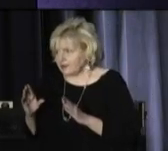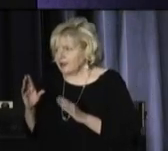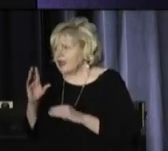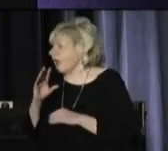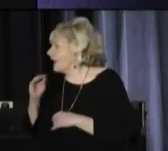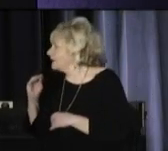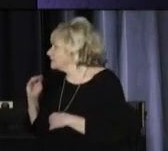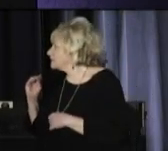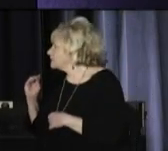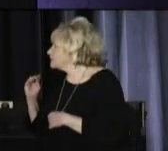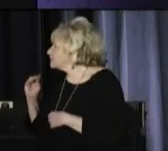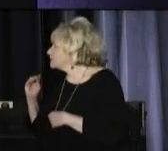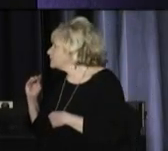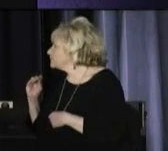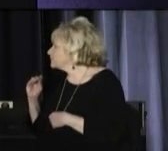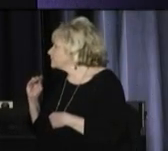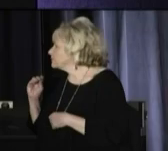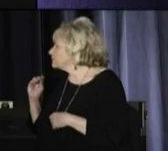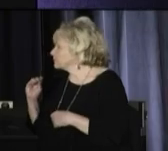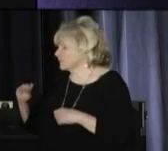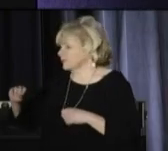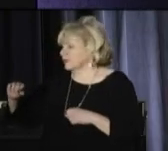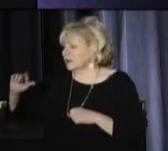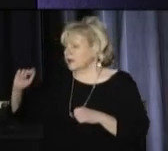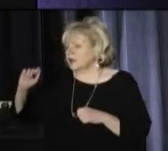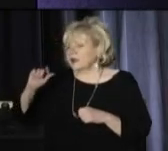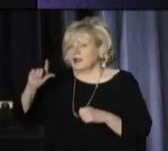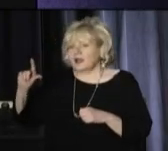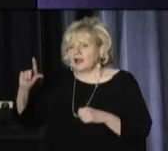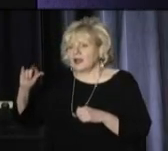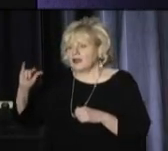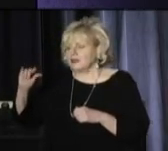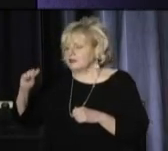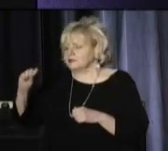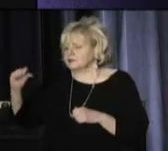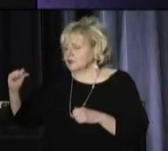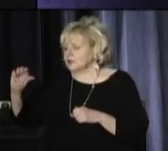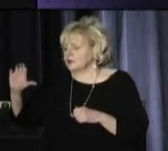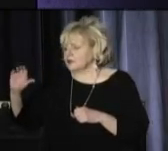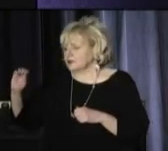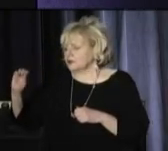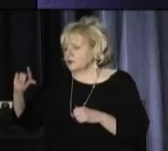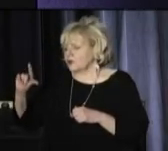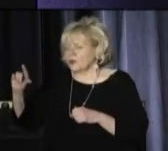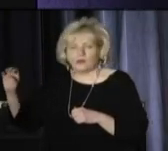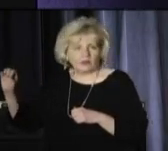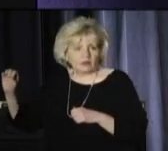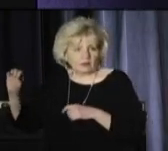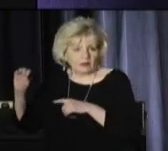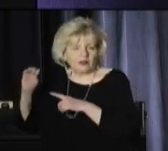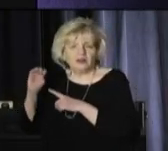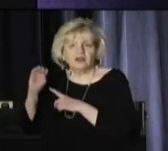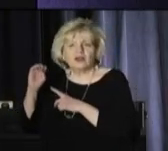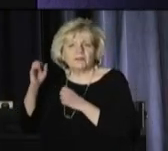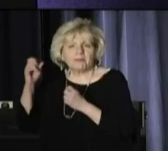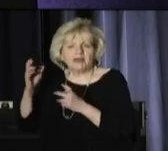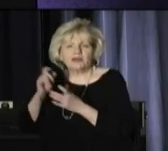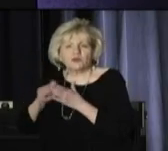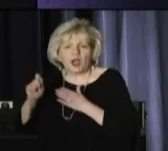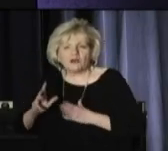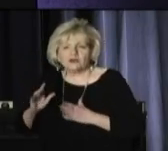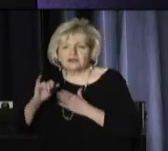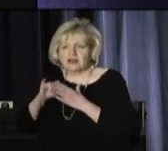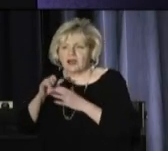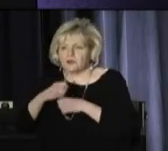at Alyssa Cole, like there's just so many writers who produce at a level of, I have